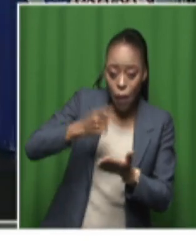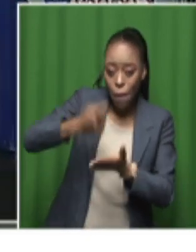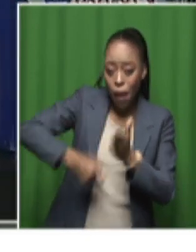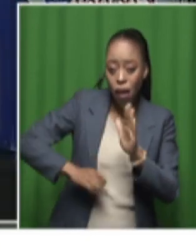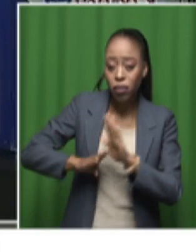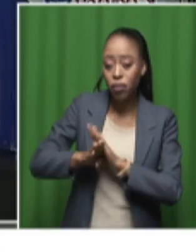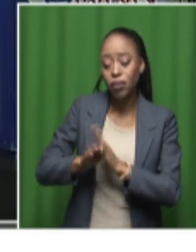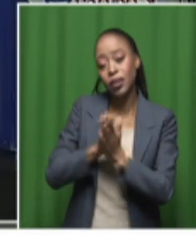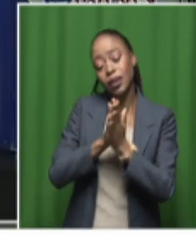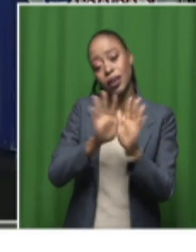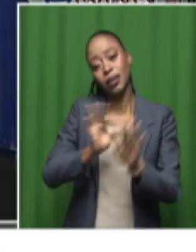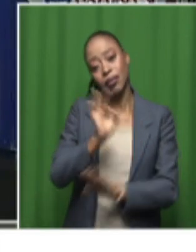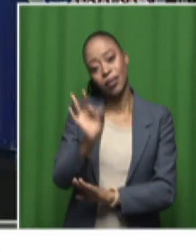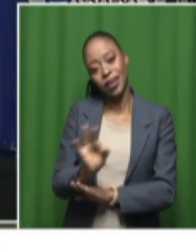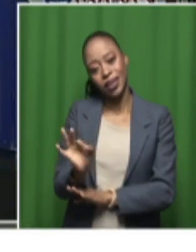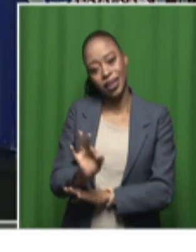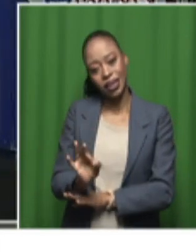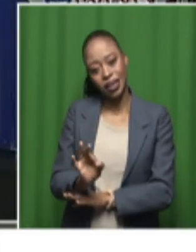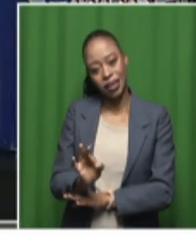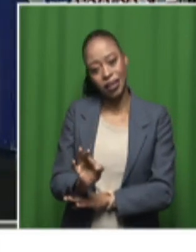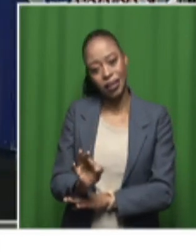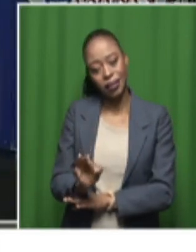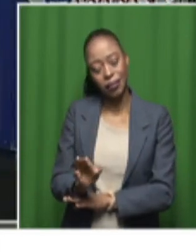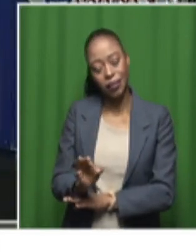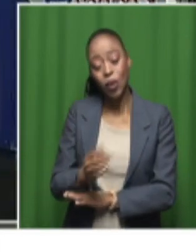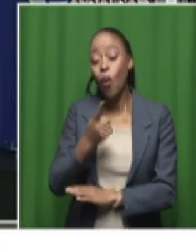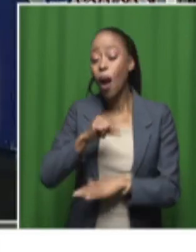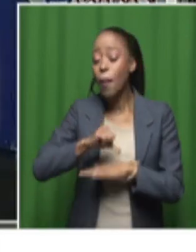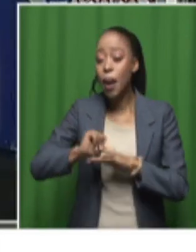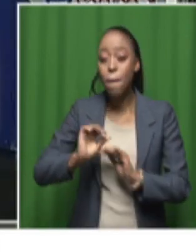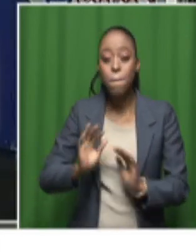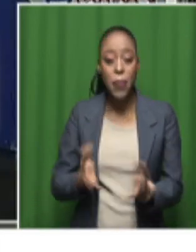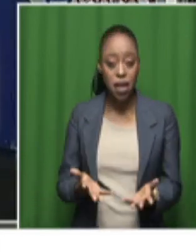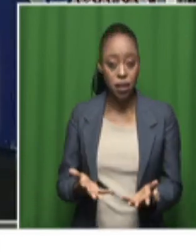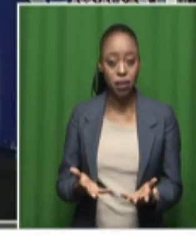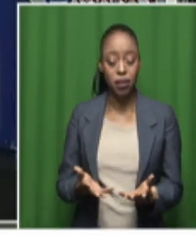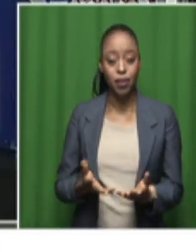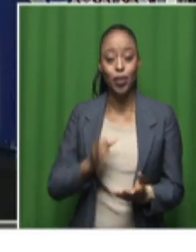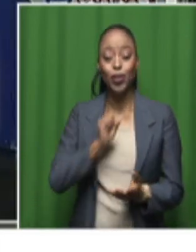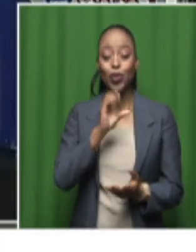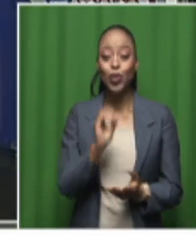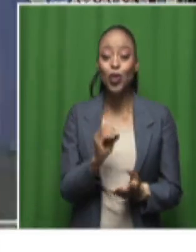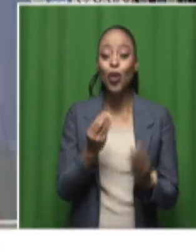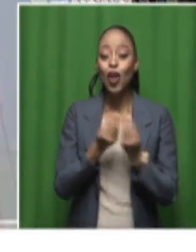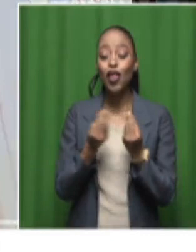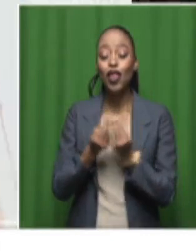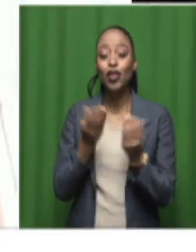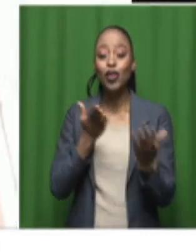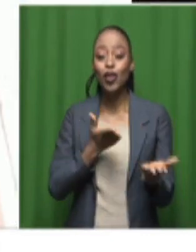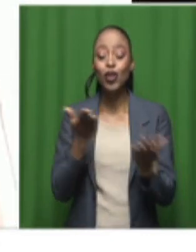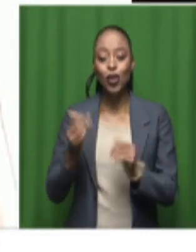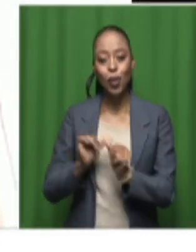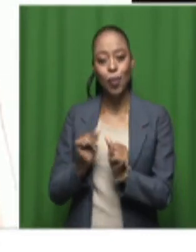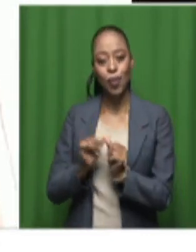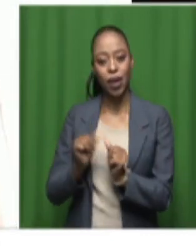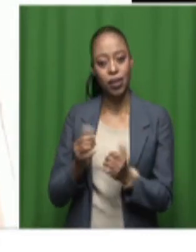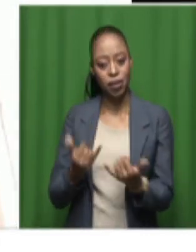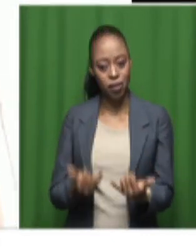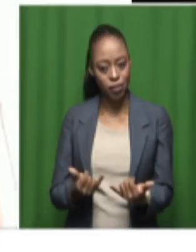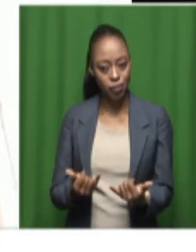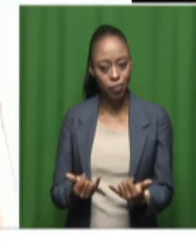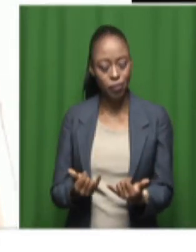about 10% almost in one particular month. So those factors are calming.